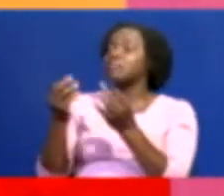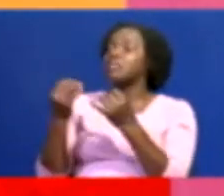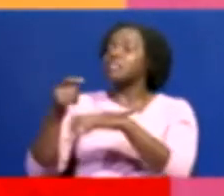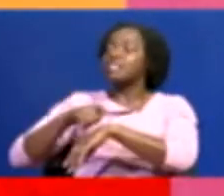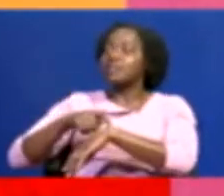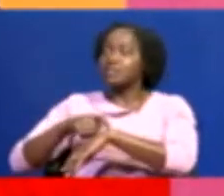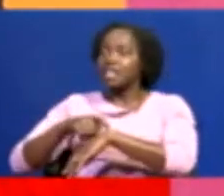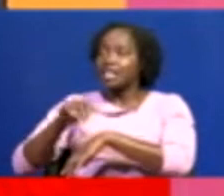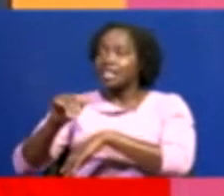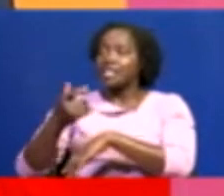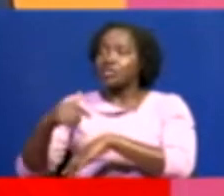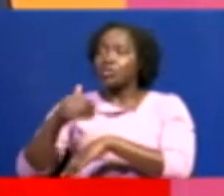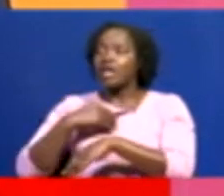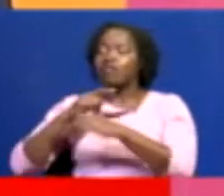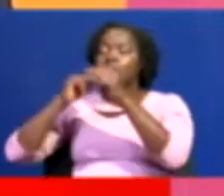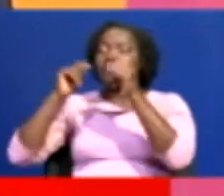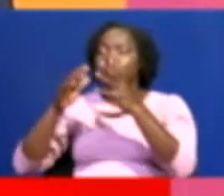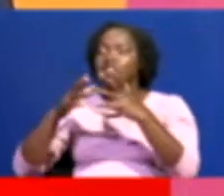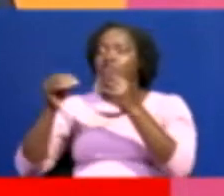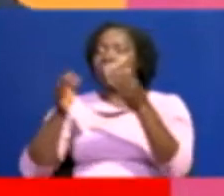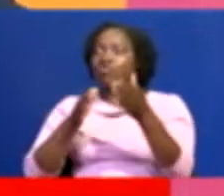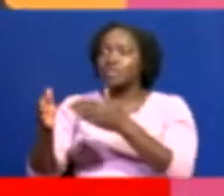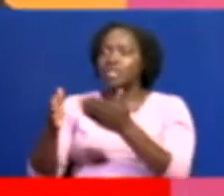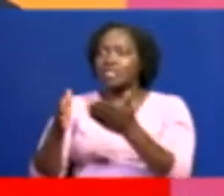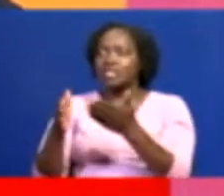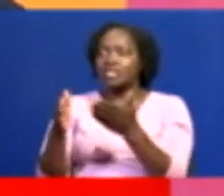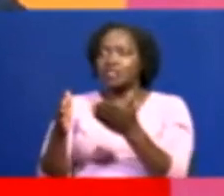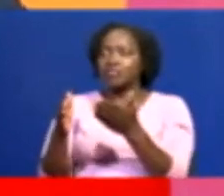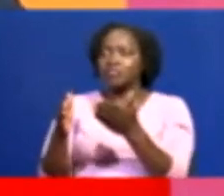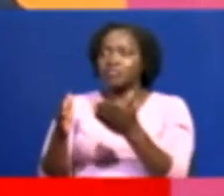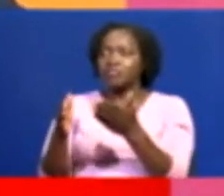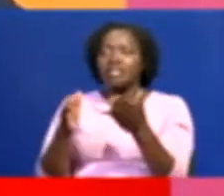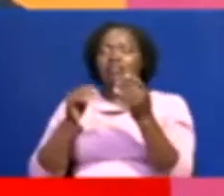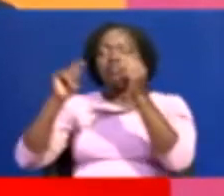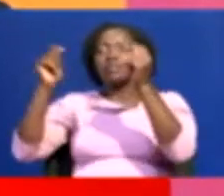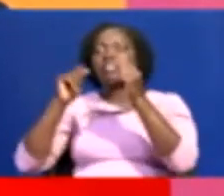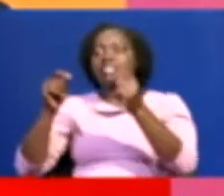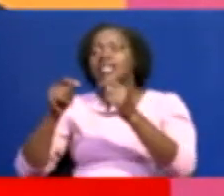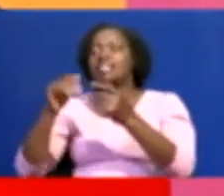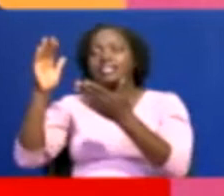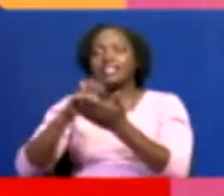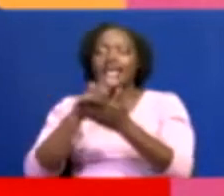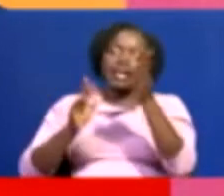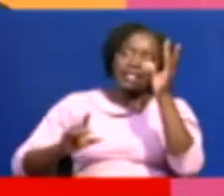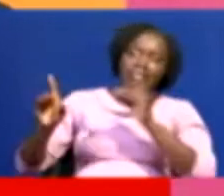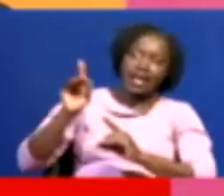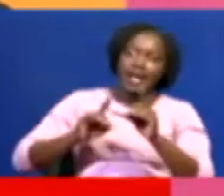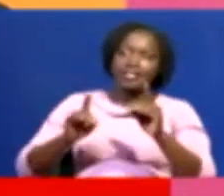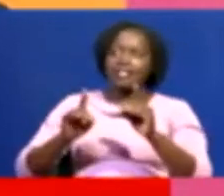times that we have protesters who go to the streets and protest and sing and dance and